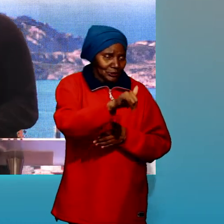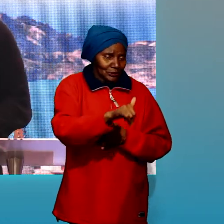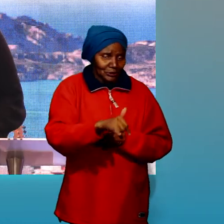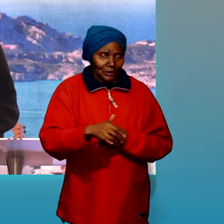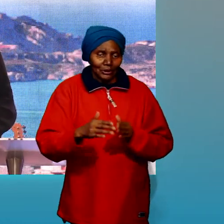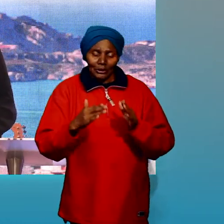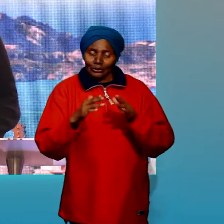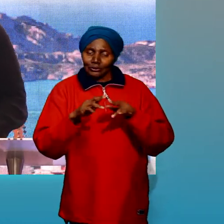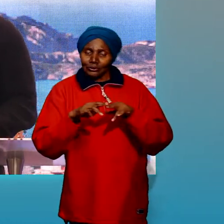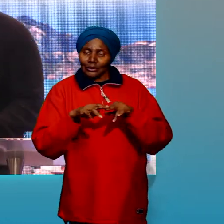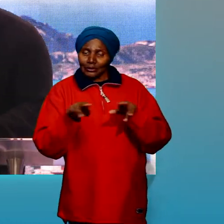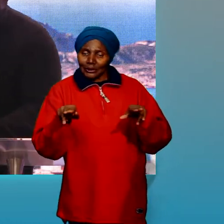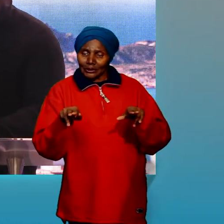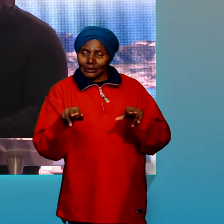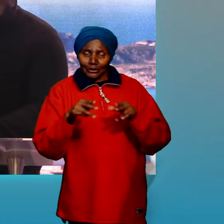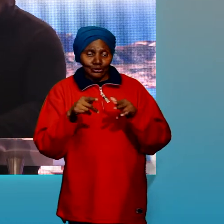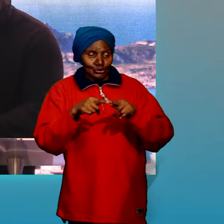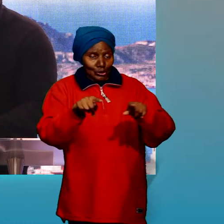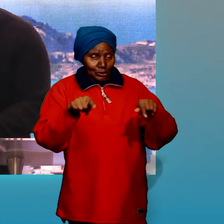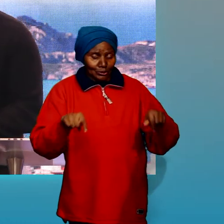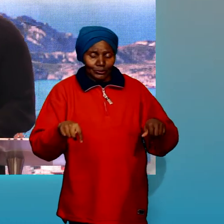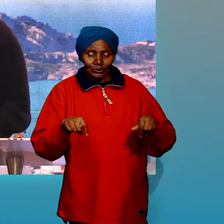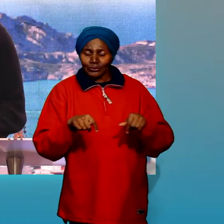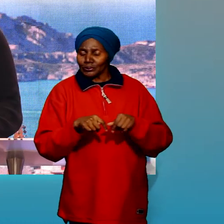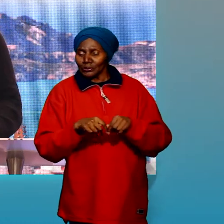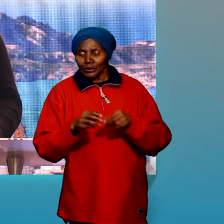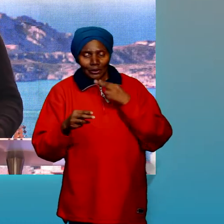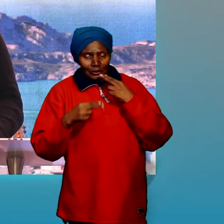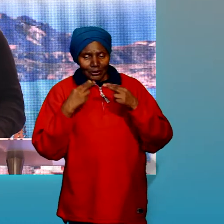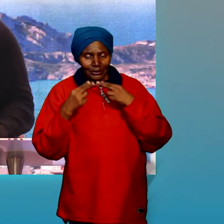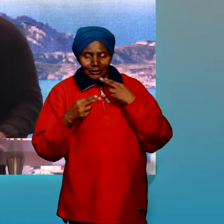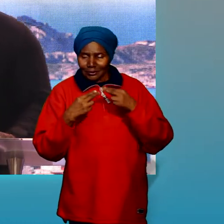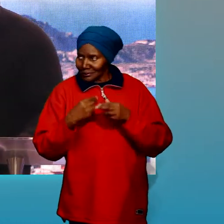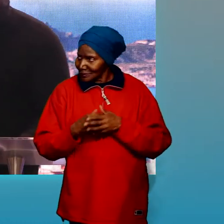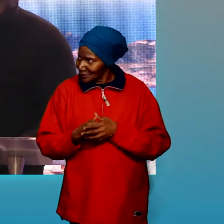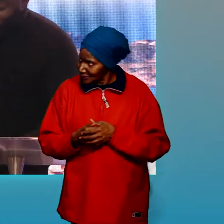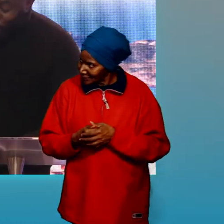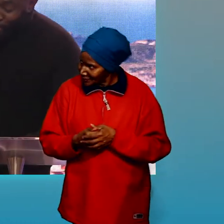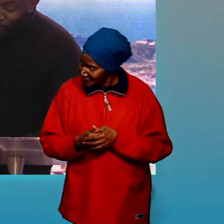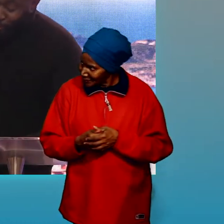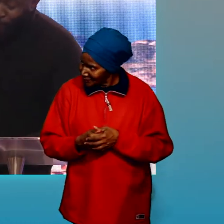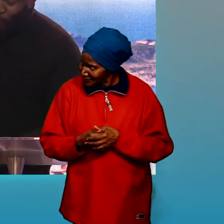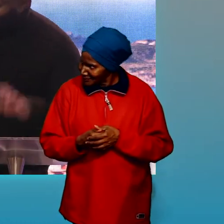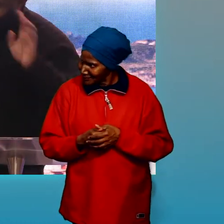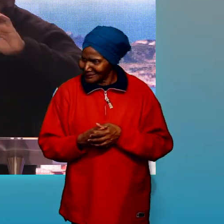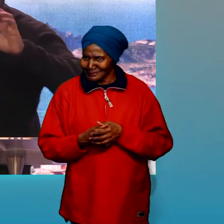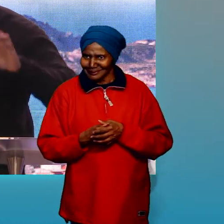meals. With this price, I'm sure a massage as well. This is fantastic. So,